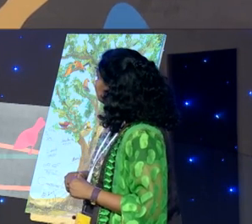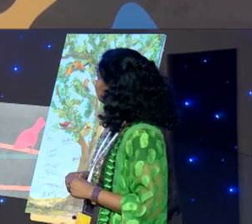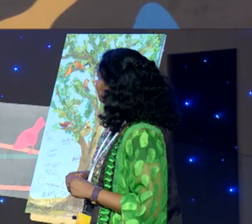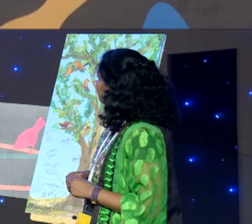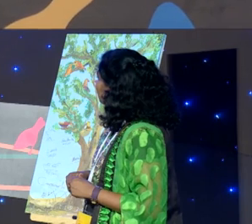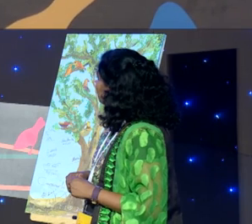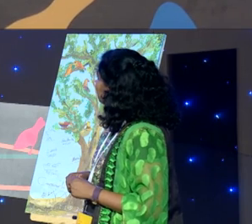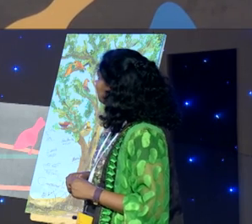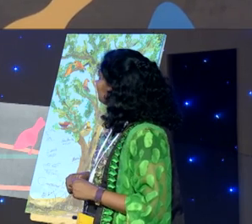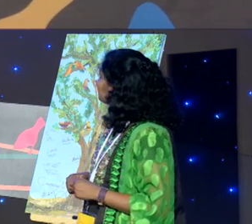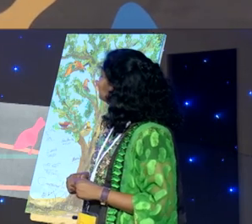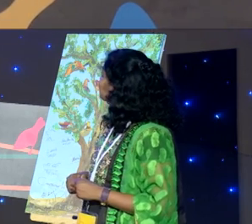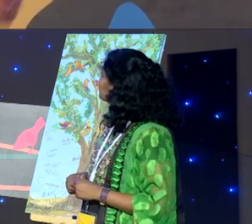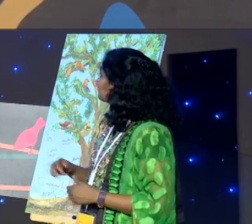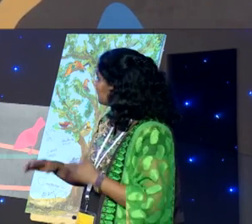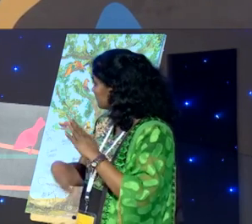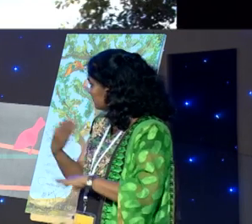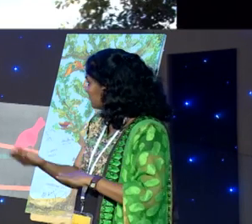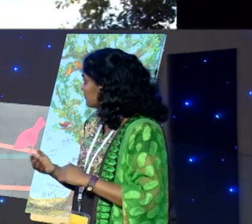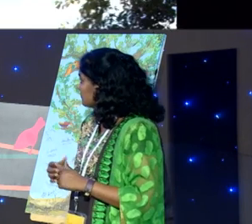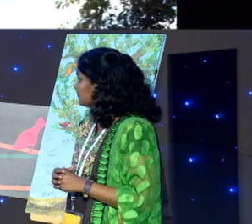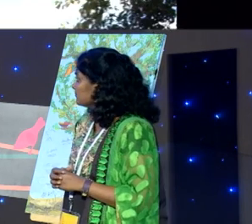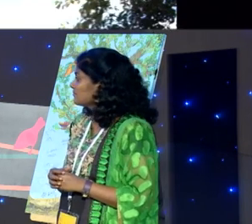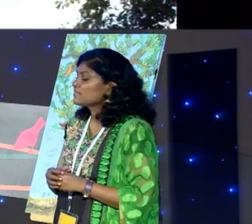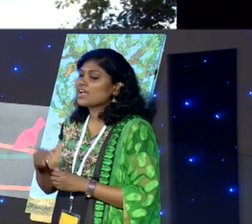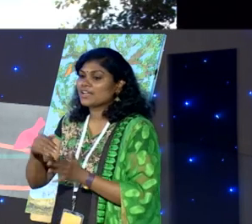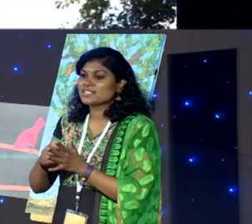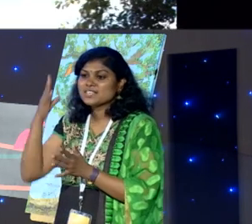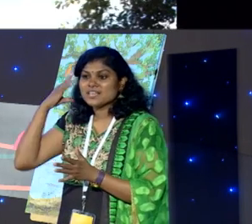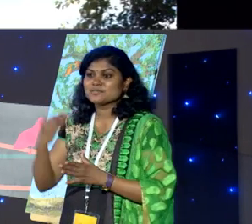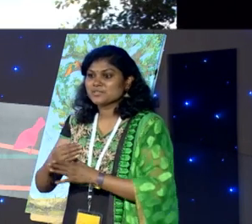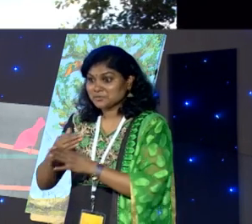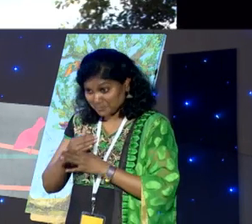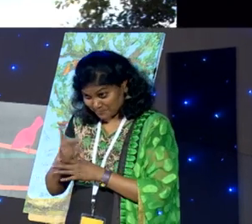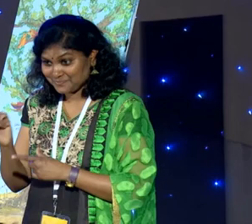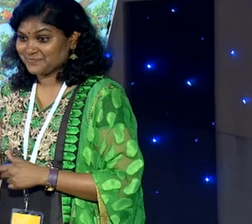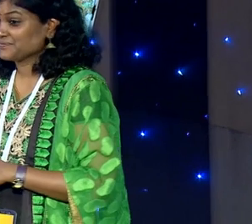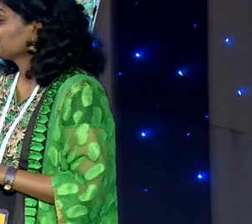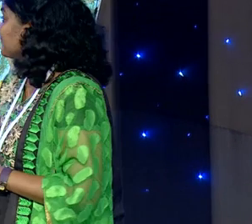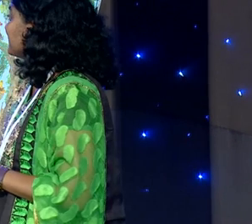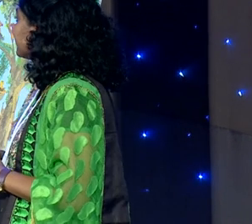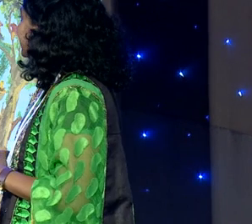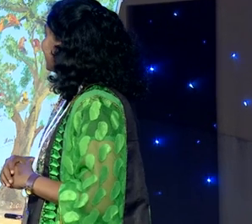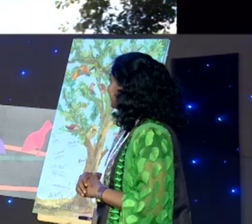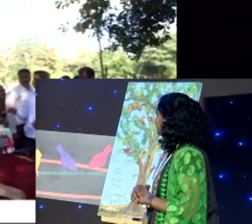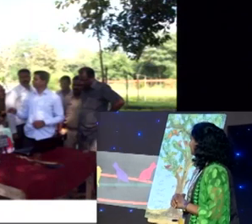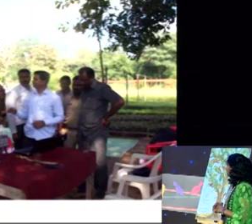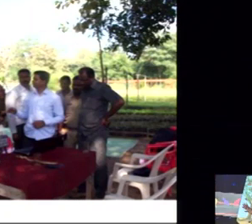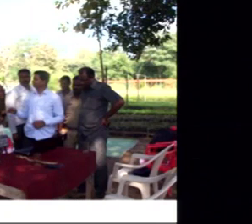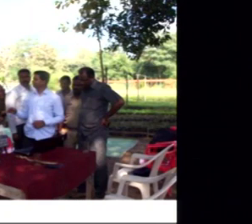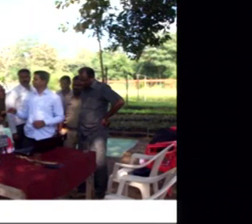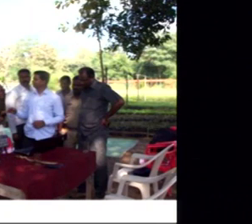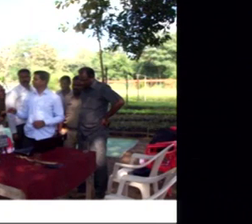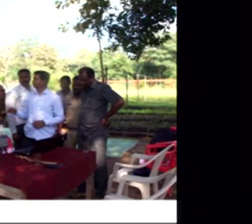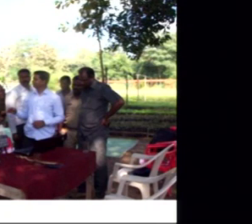So after that whole experience, we started training forest guards also in how to set up